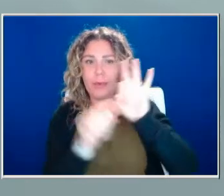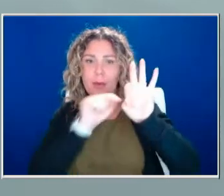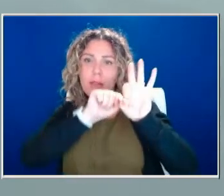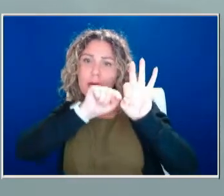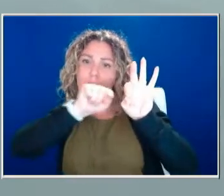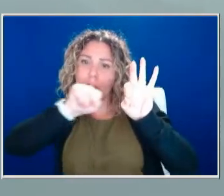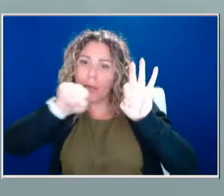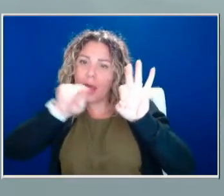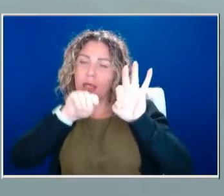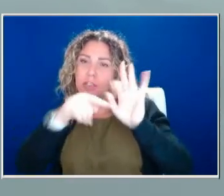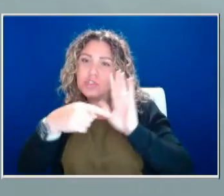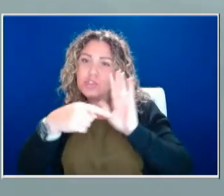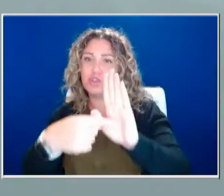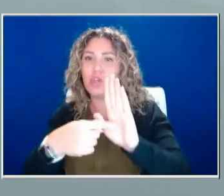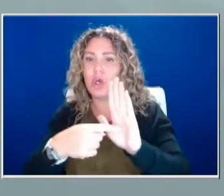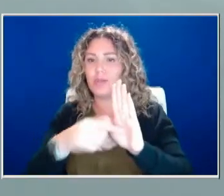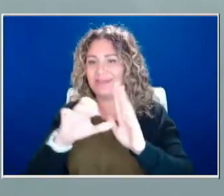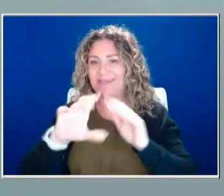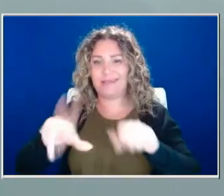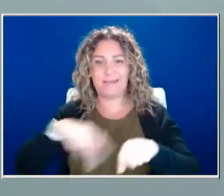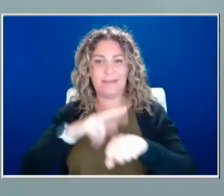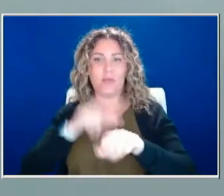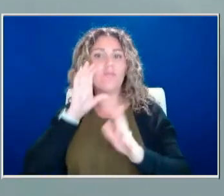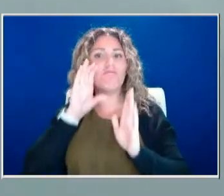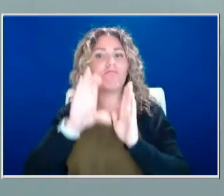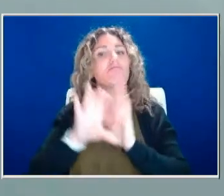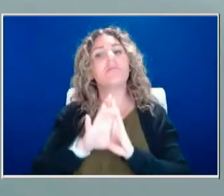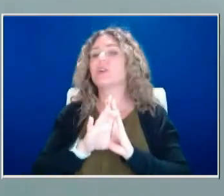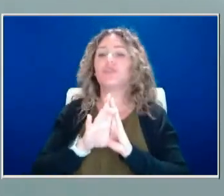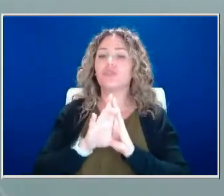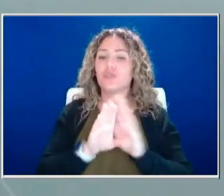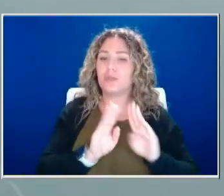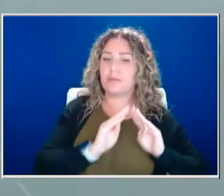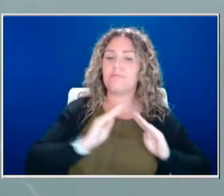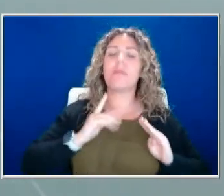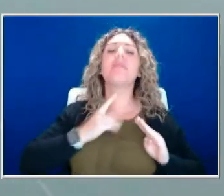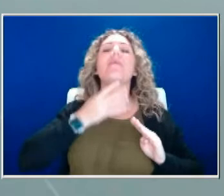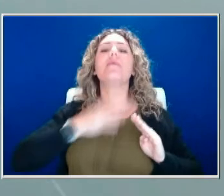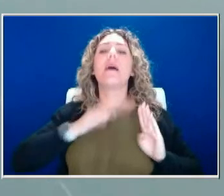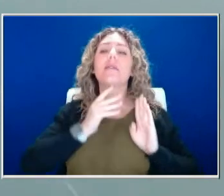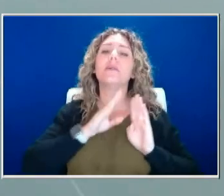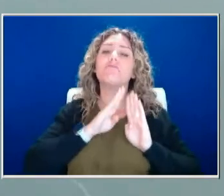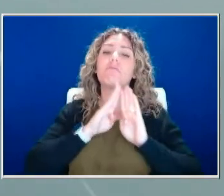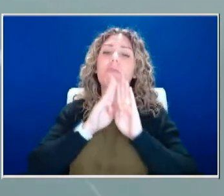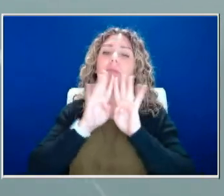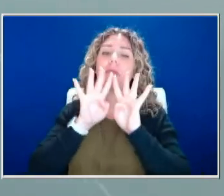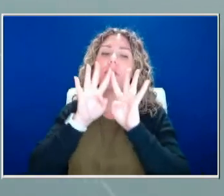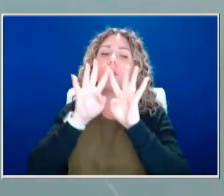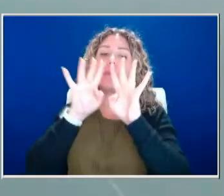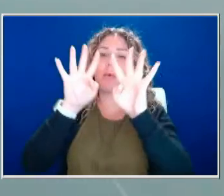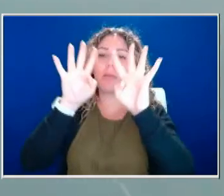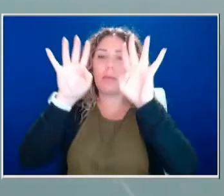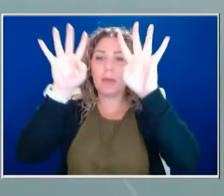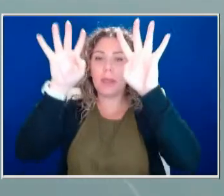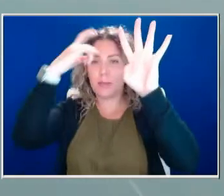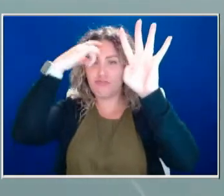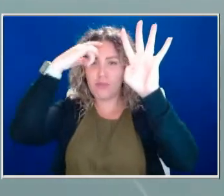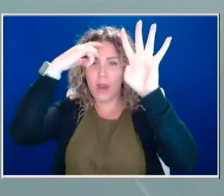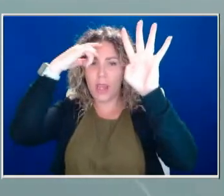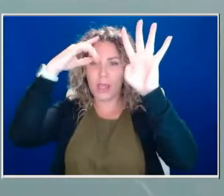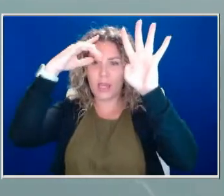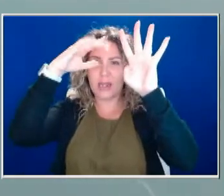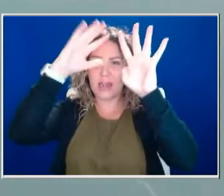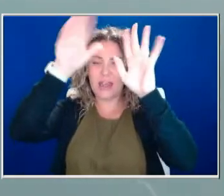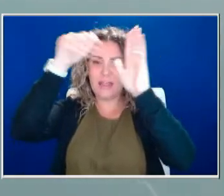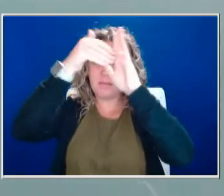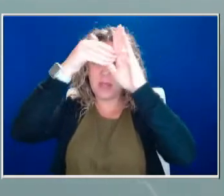right now is the normal picture of the blood vessels coming up through the neck into the brain and going in the middle of the brain